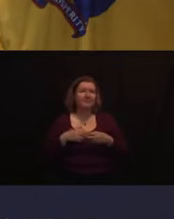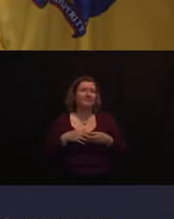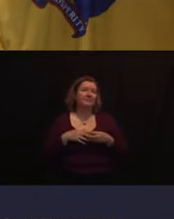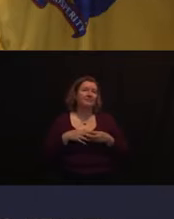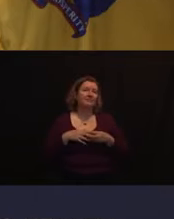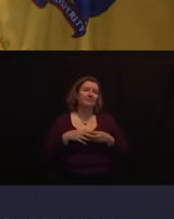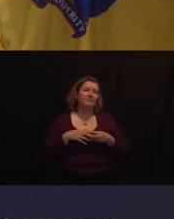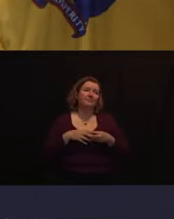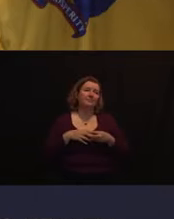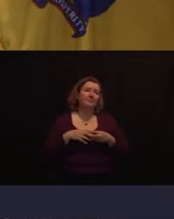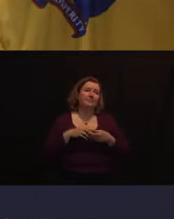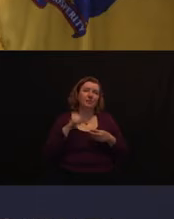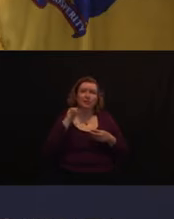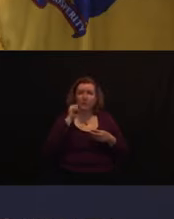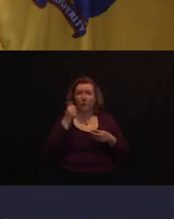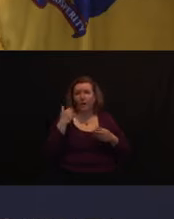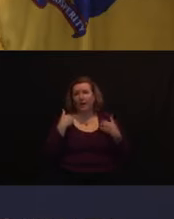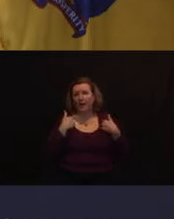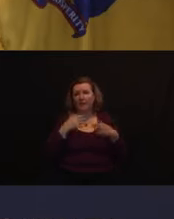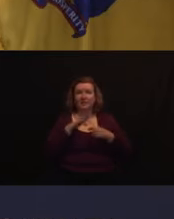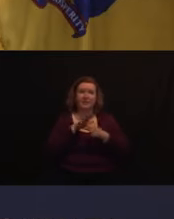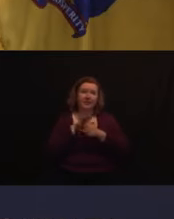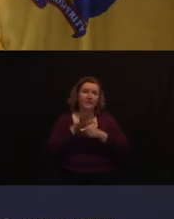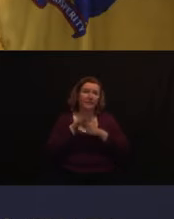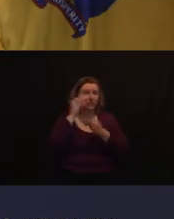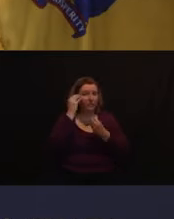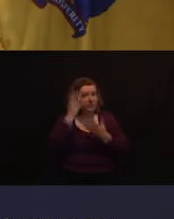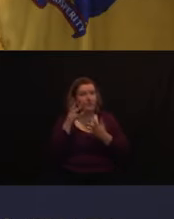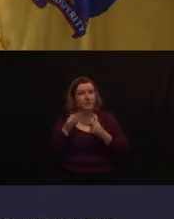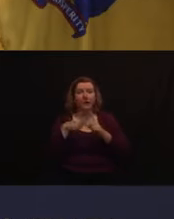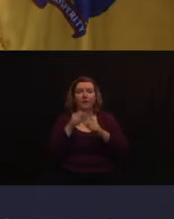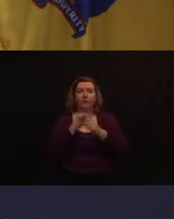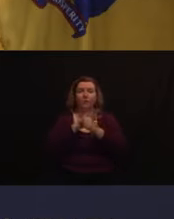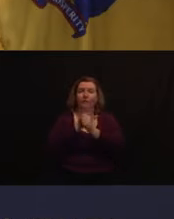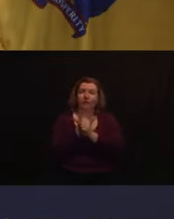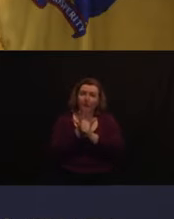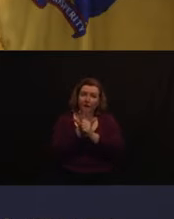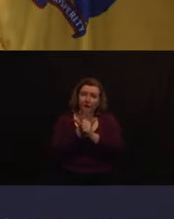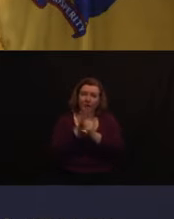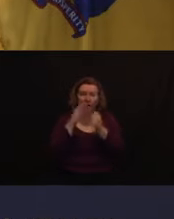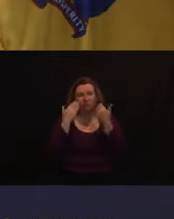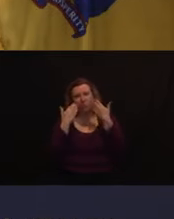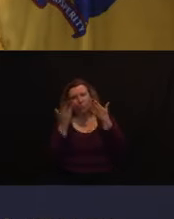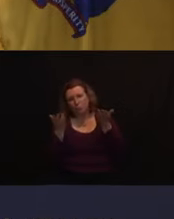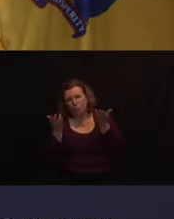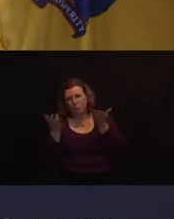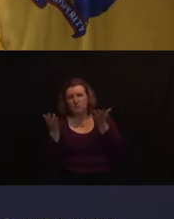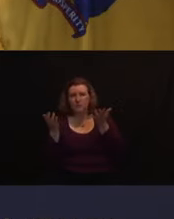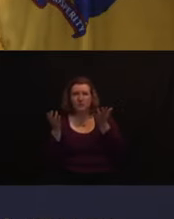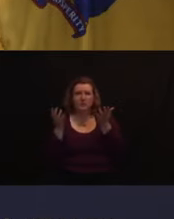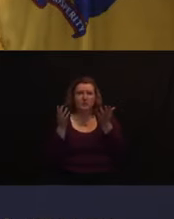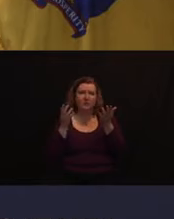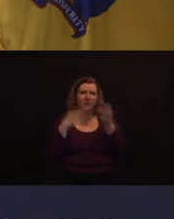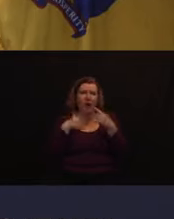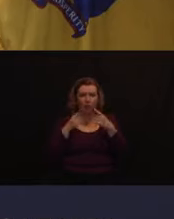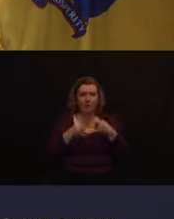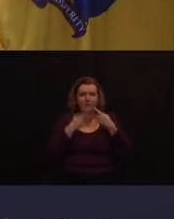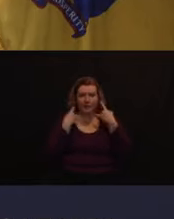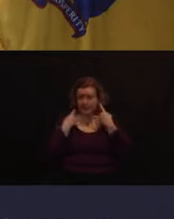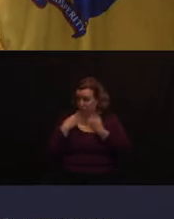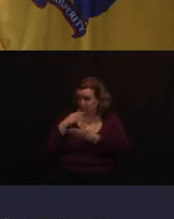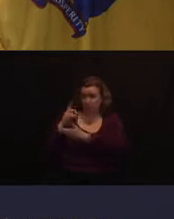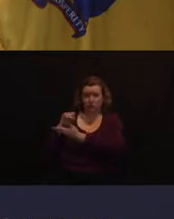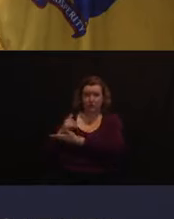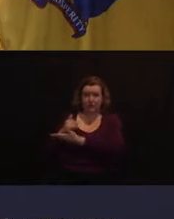numbers, but I'll try to have them at that point. I'll mask up and say this as I do that. Judy, always an